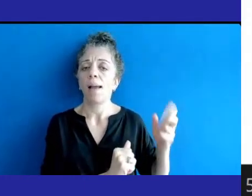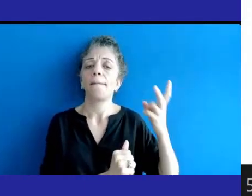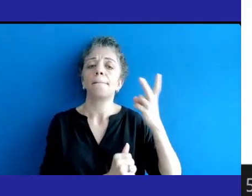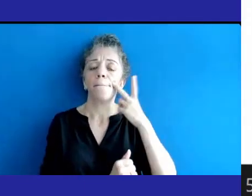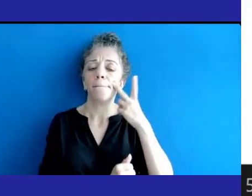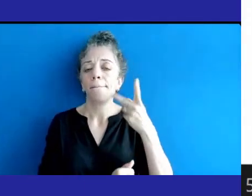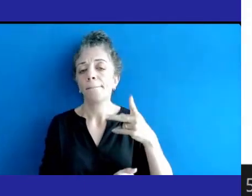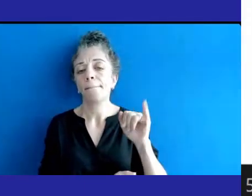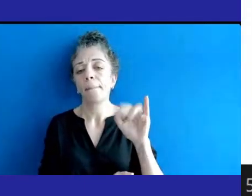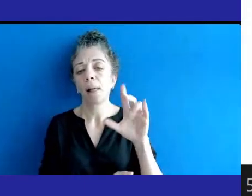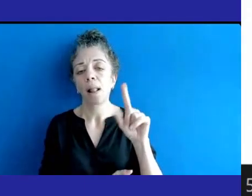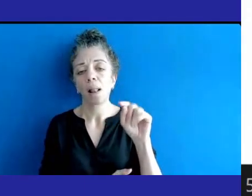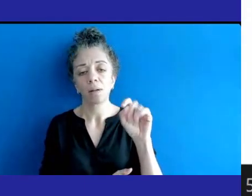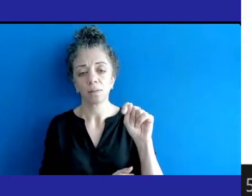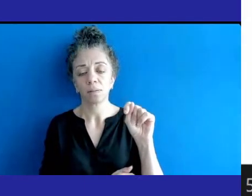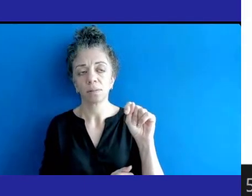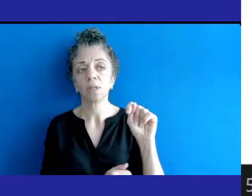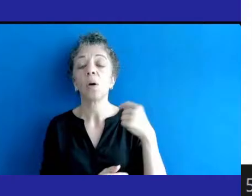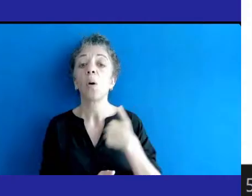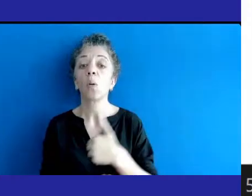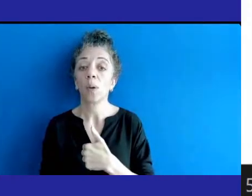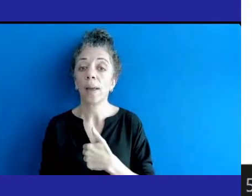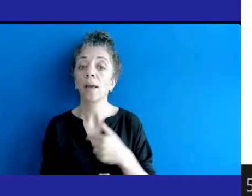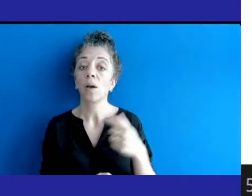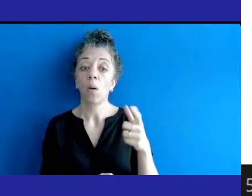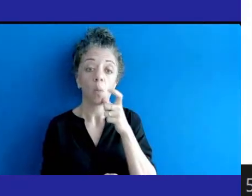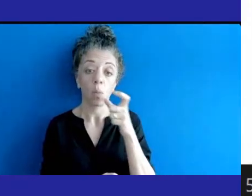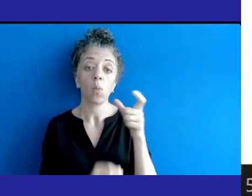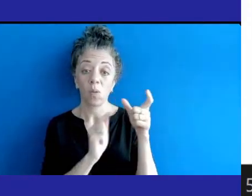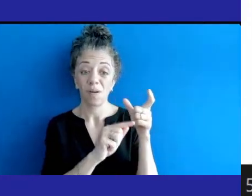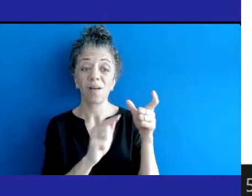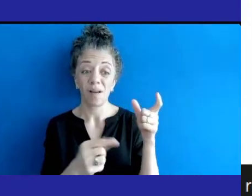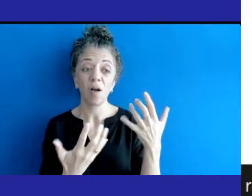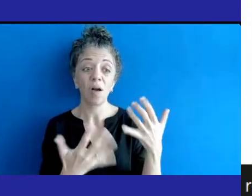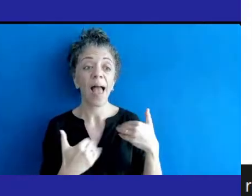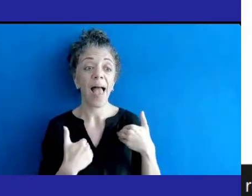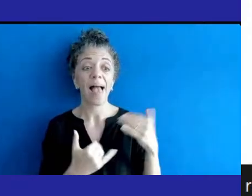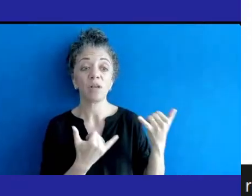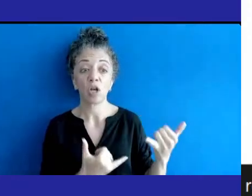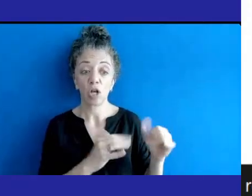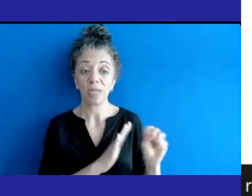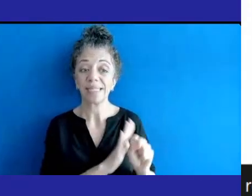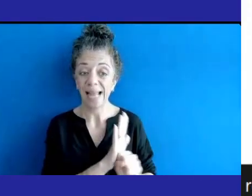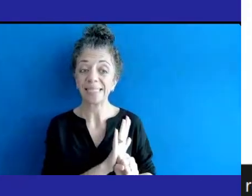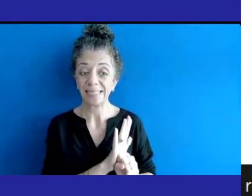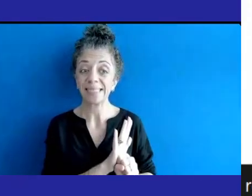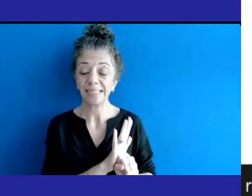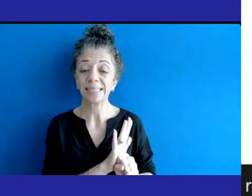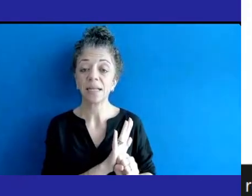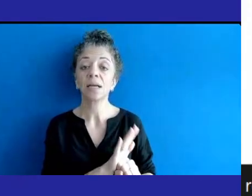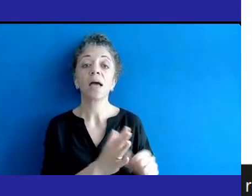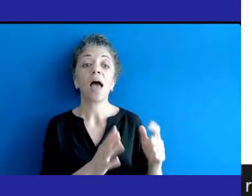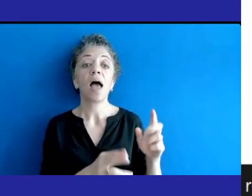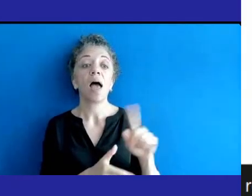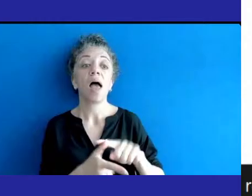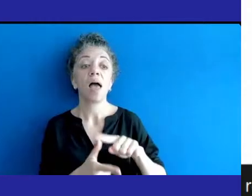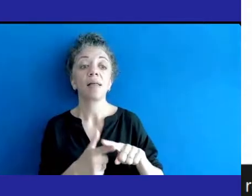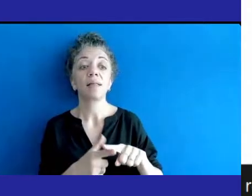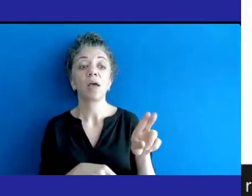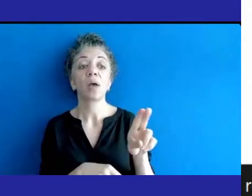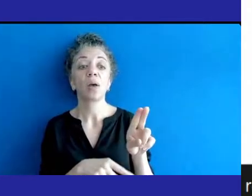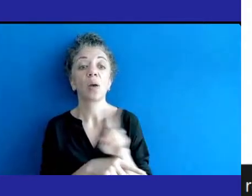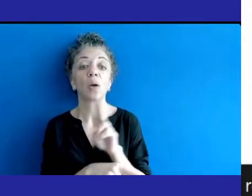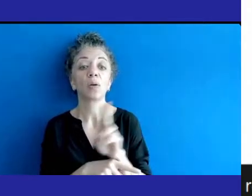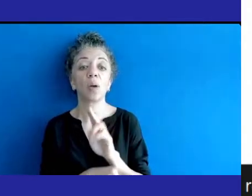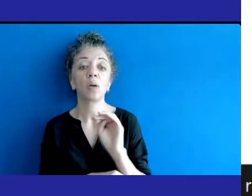where we took people who are getting the current state, and then we used Salesforce Marketing Cloud as an approach, so